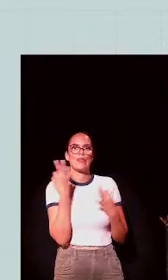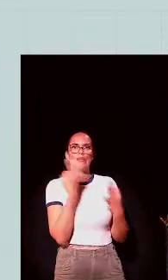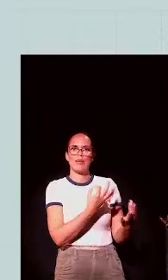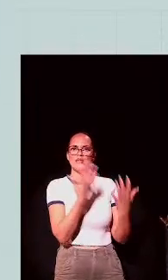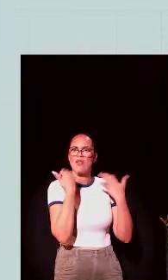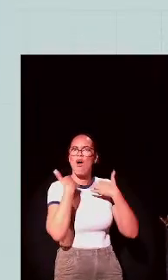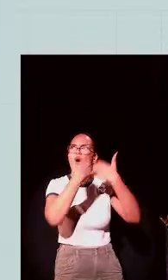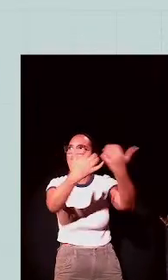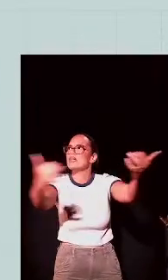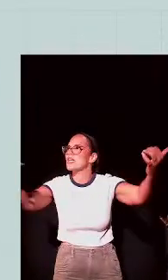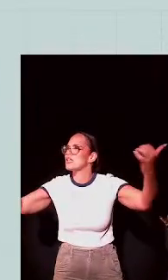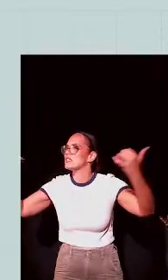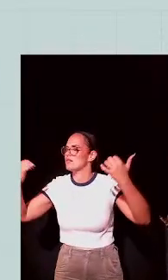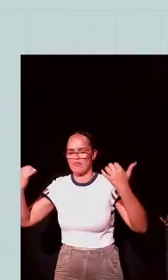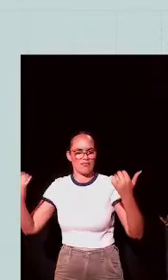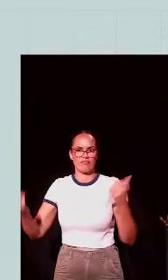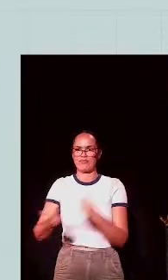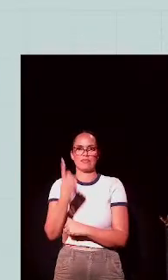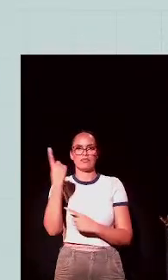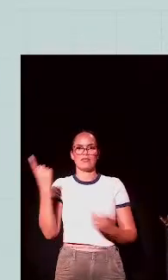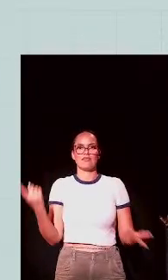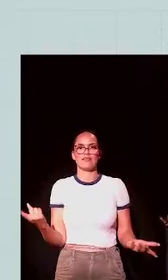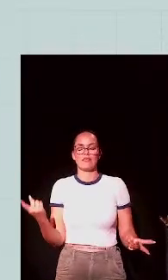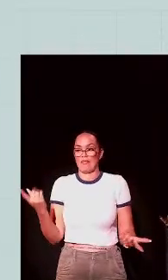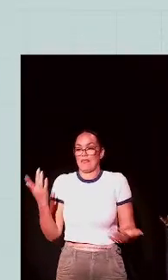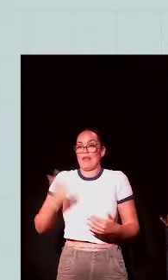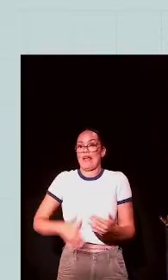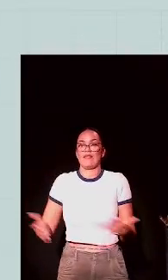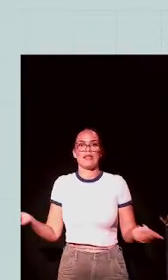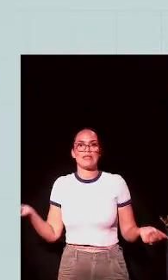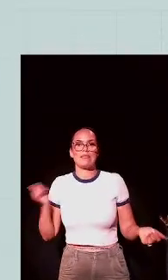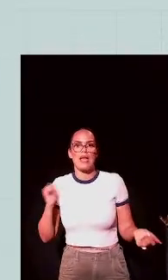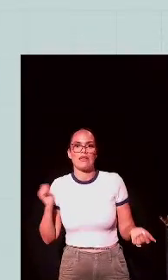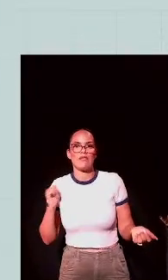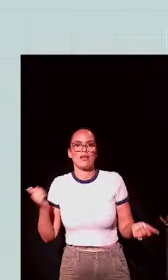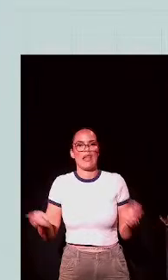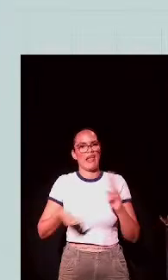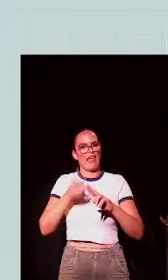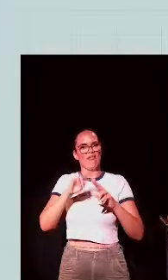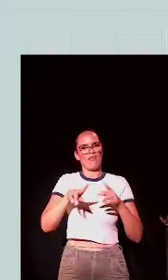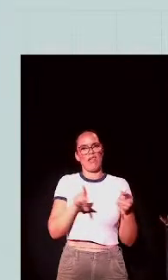audience out of the blue that I wouldn't have got just doing things ordinarily.